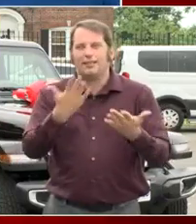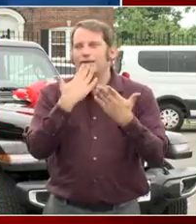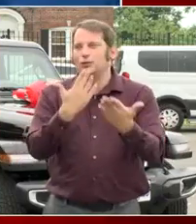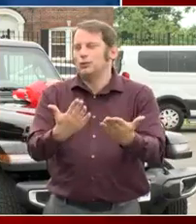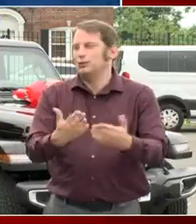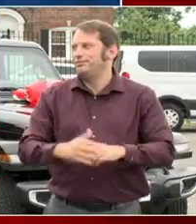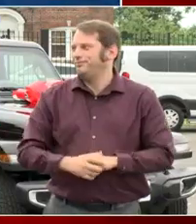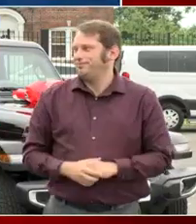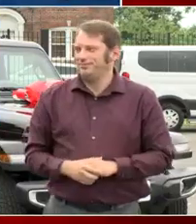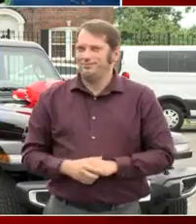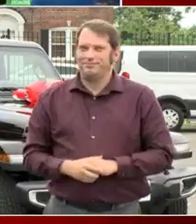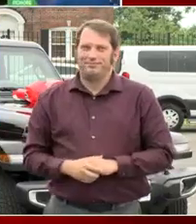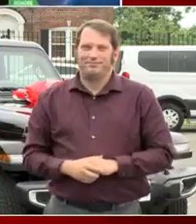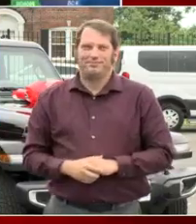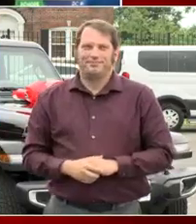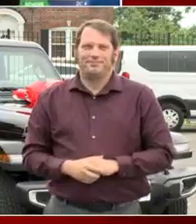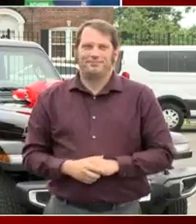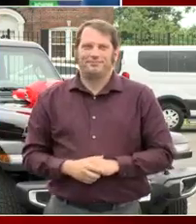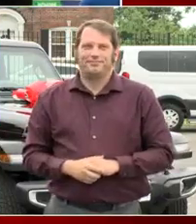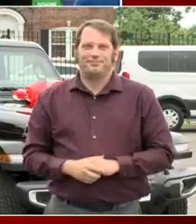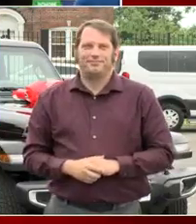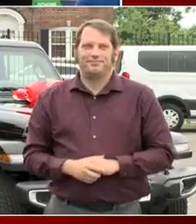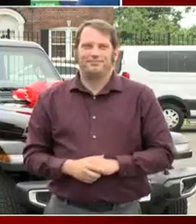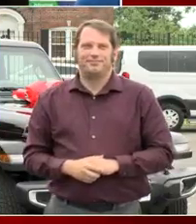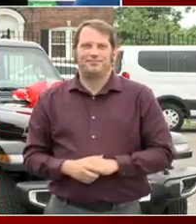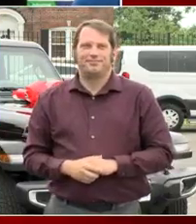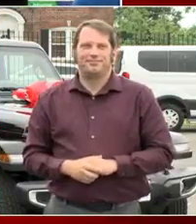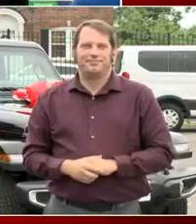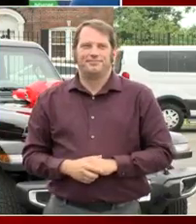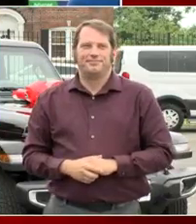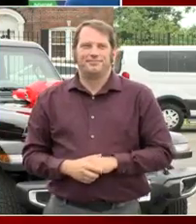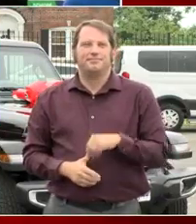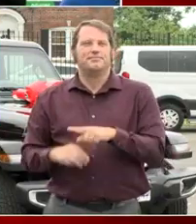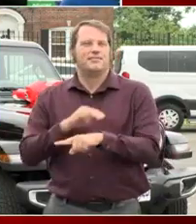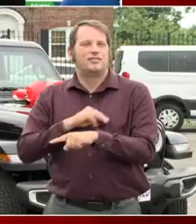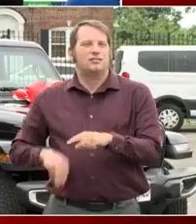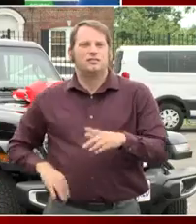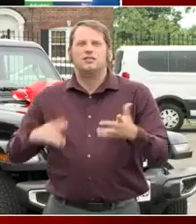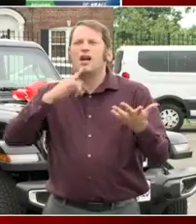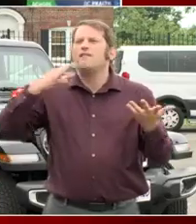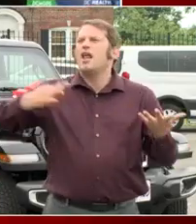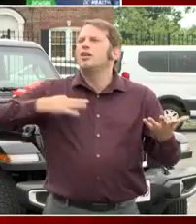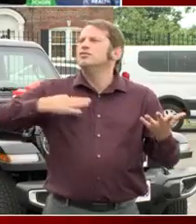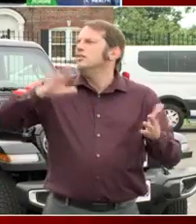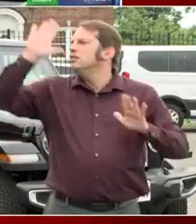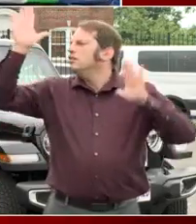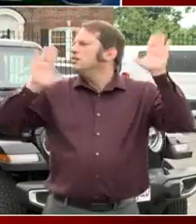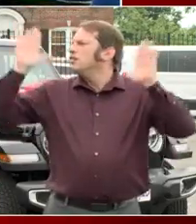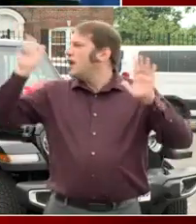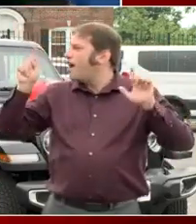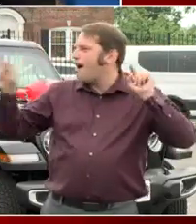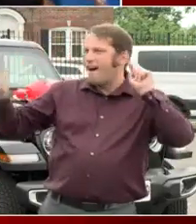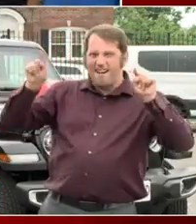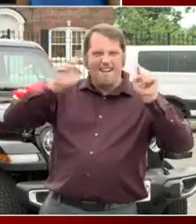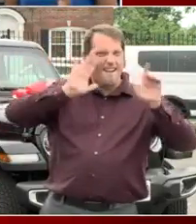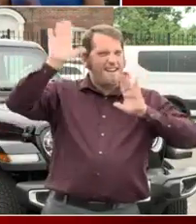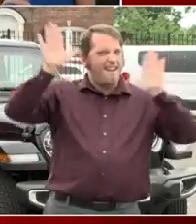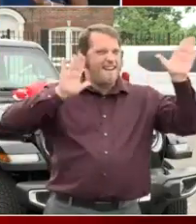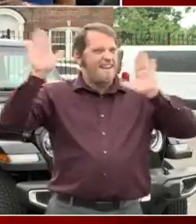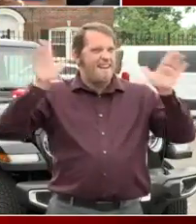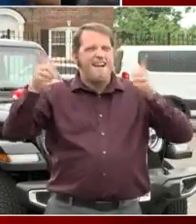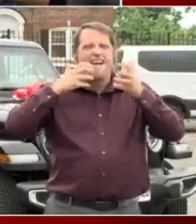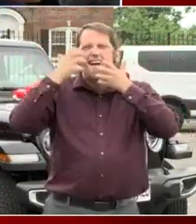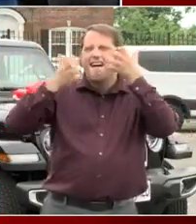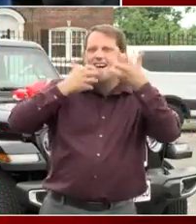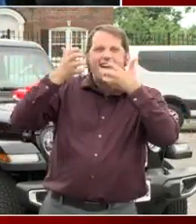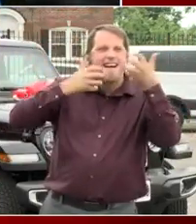Okay, so we have where are our volunteers? Let's give a big round of applause to all of our volunteers who came out.